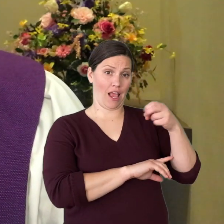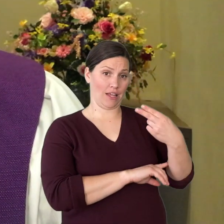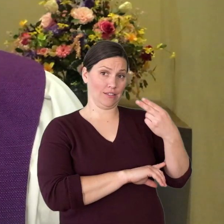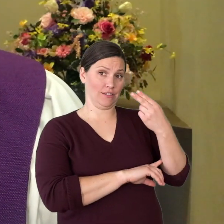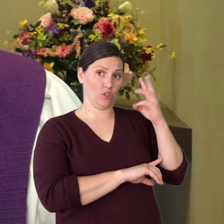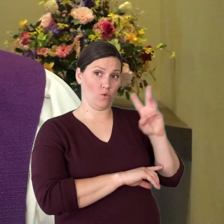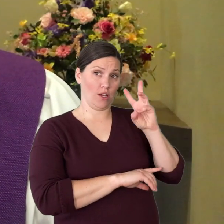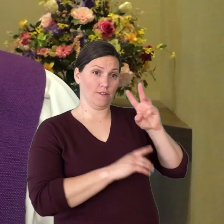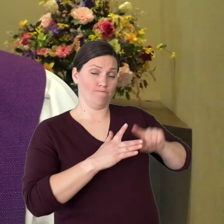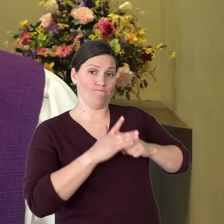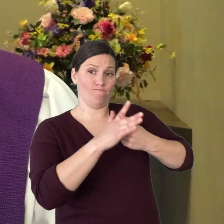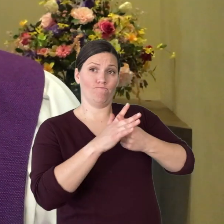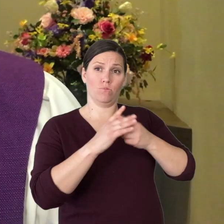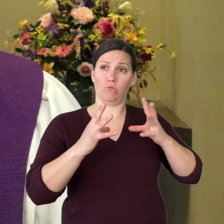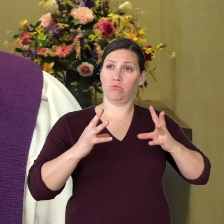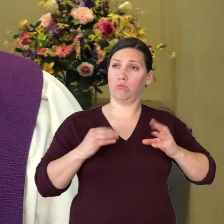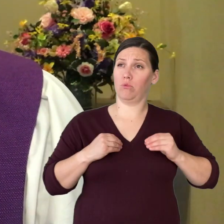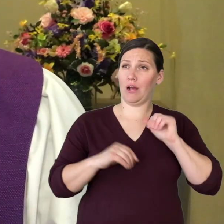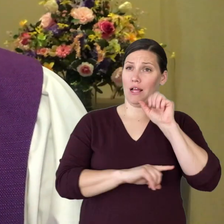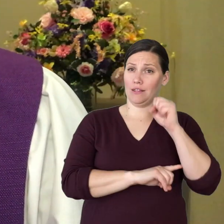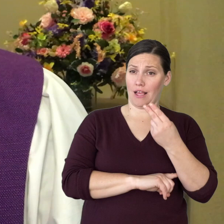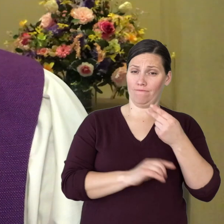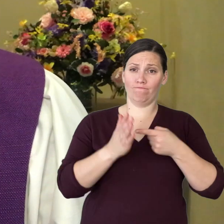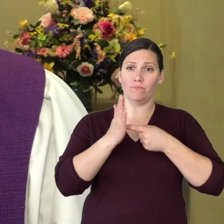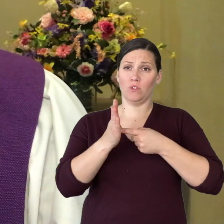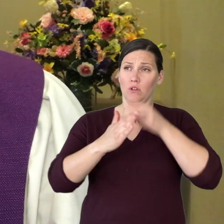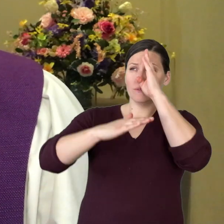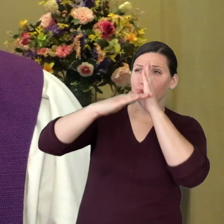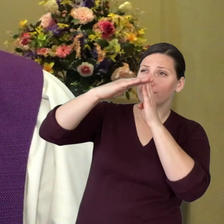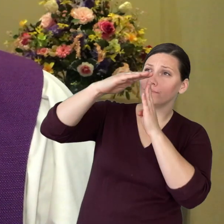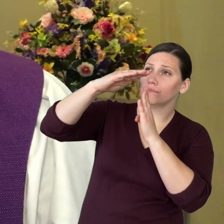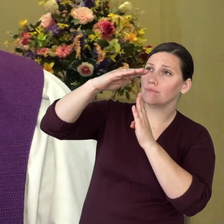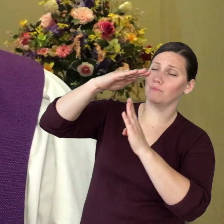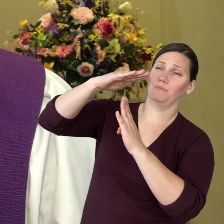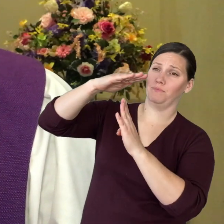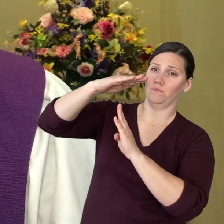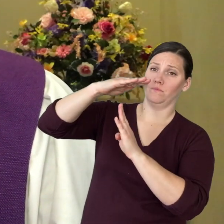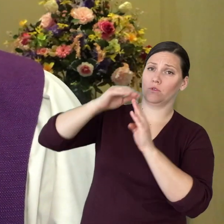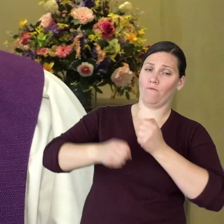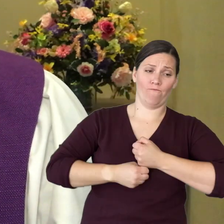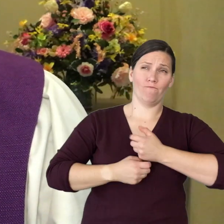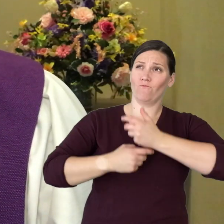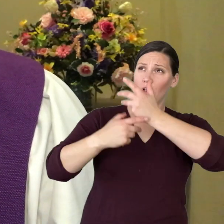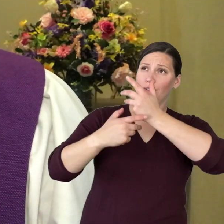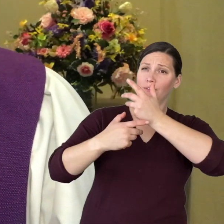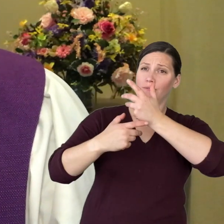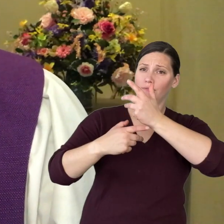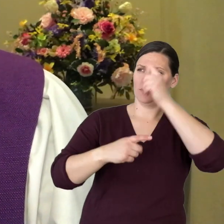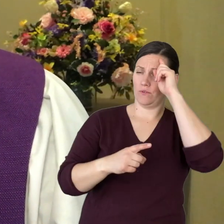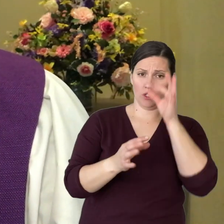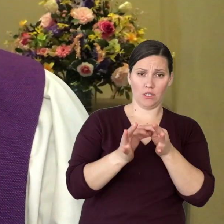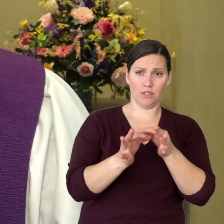we received ashes on our bodies as a sign of humility and repentance